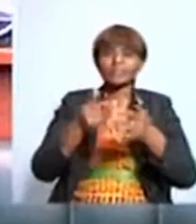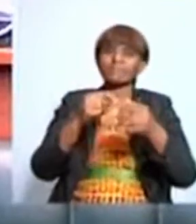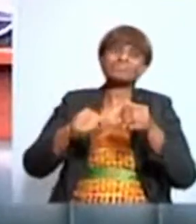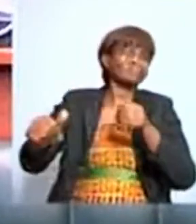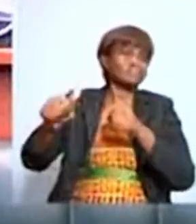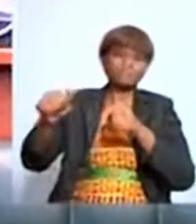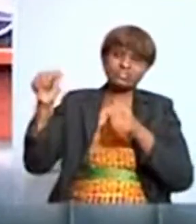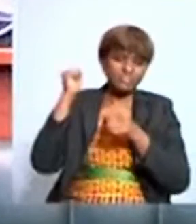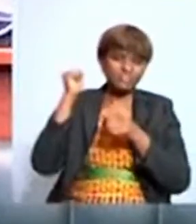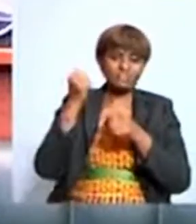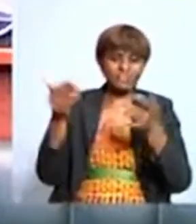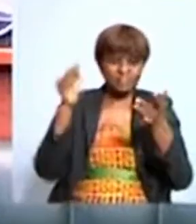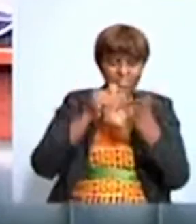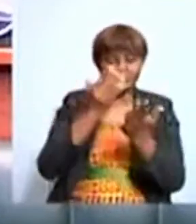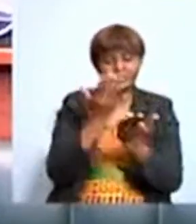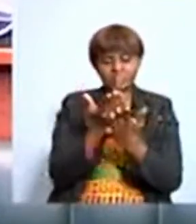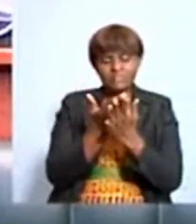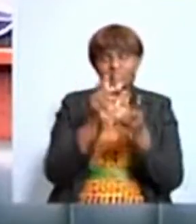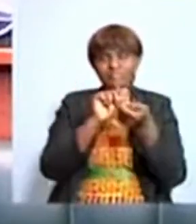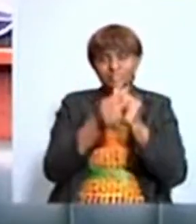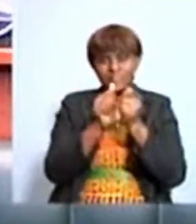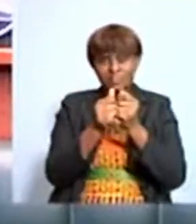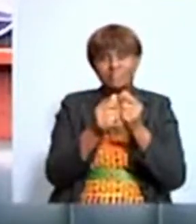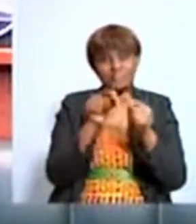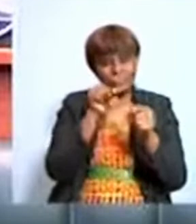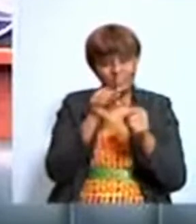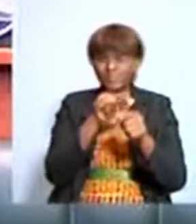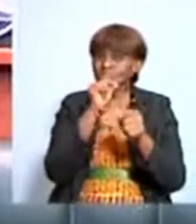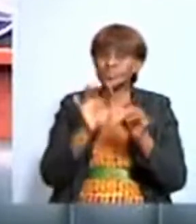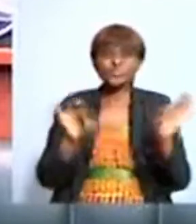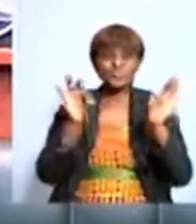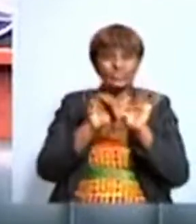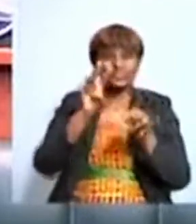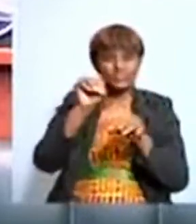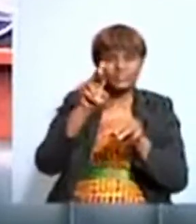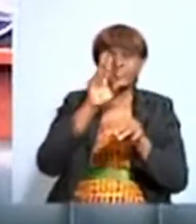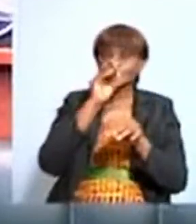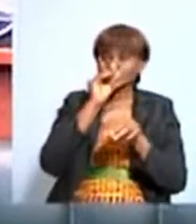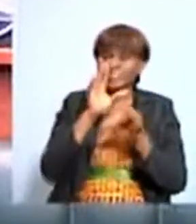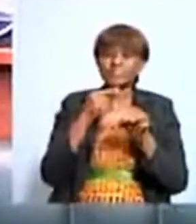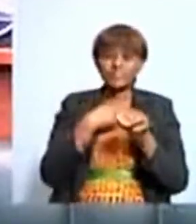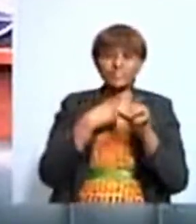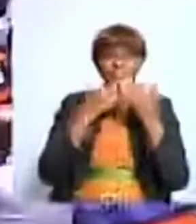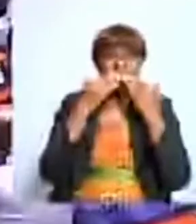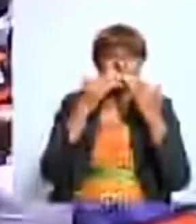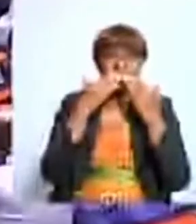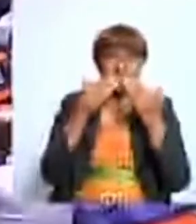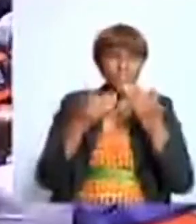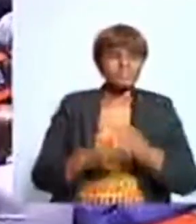reject the proposed amendments. They are irrelevant. Mr. Speaker, I thank you.